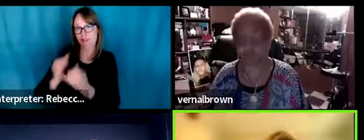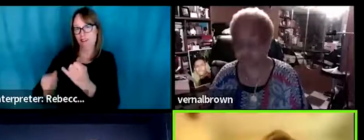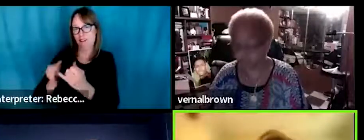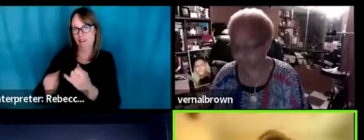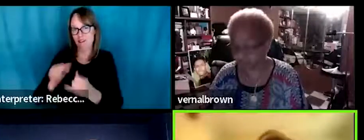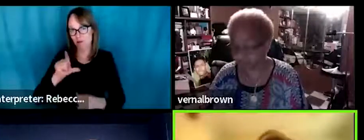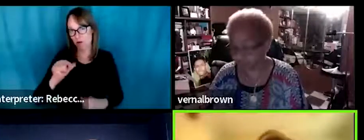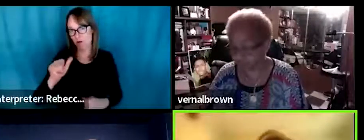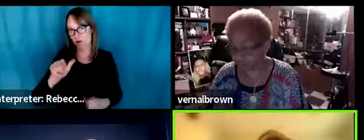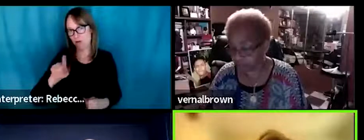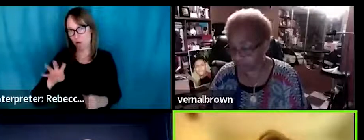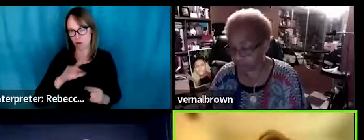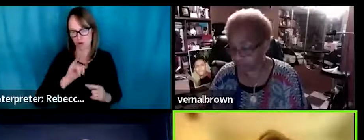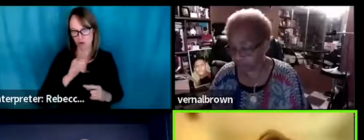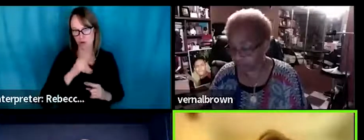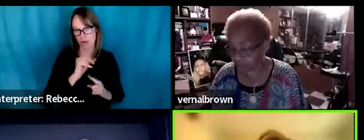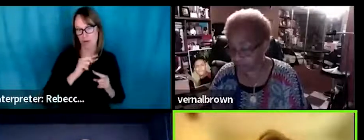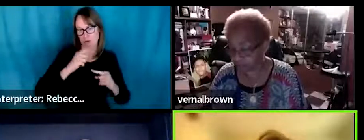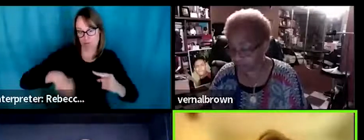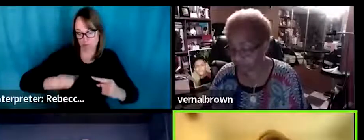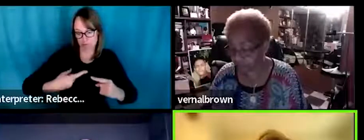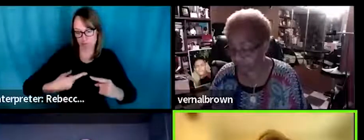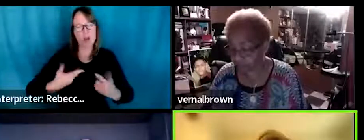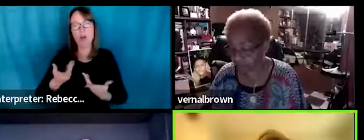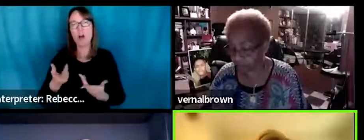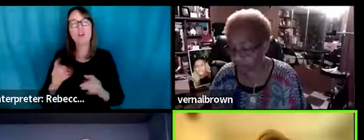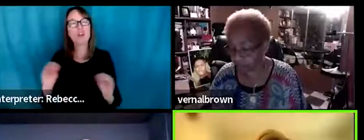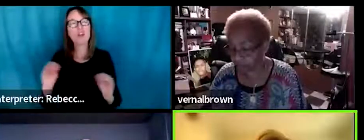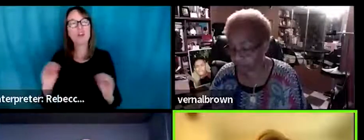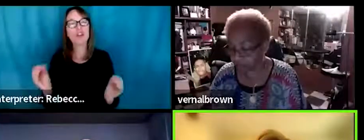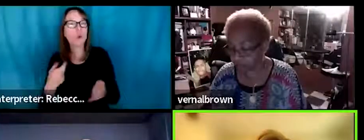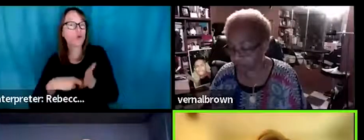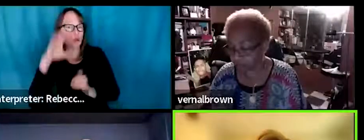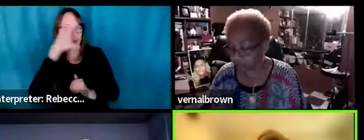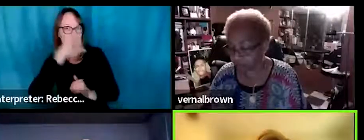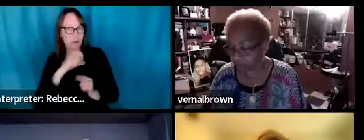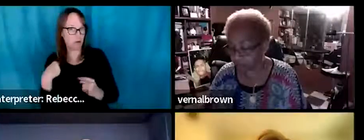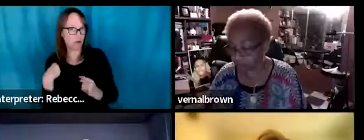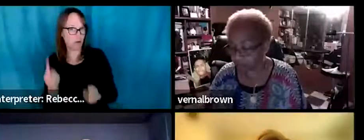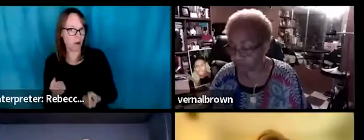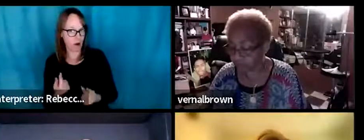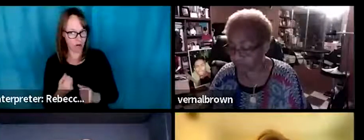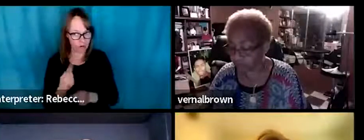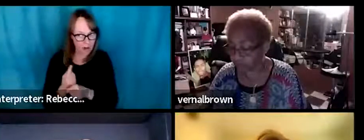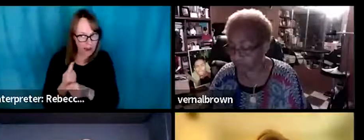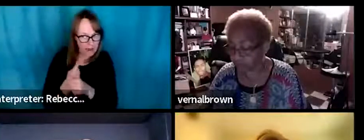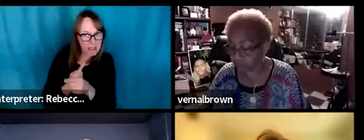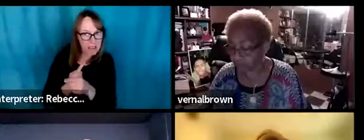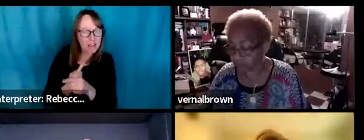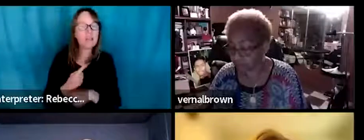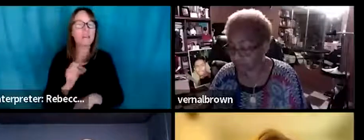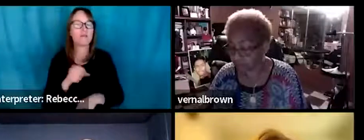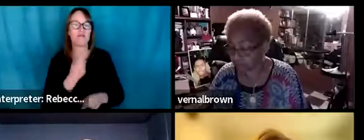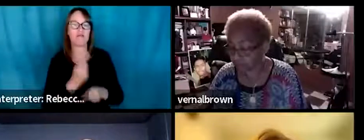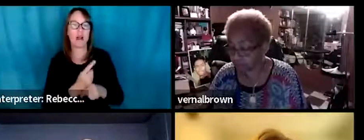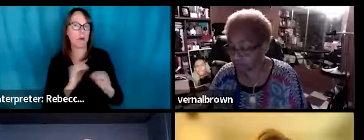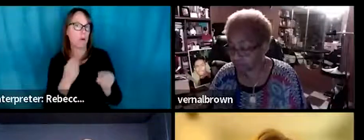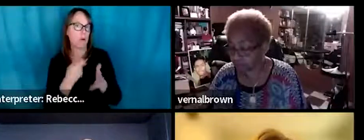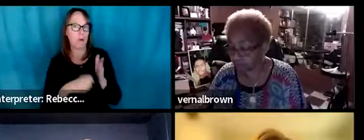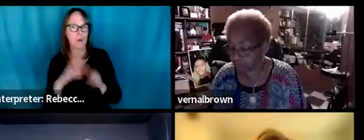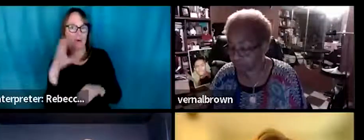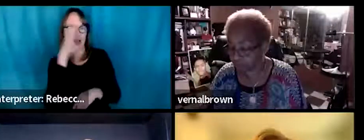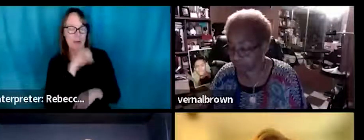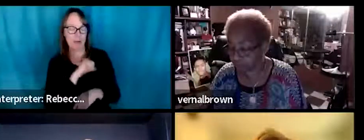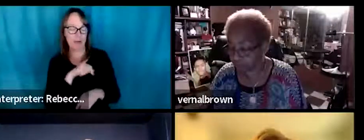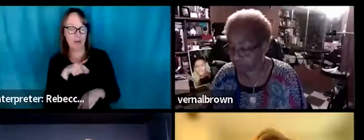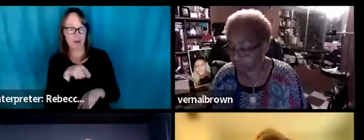2024. There is no estimate of a cost for that in this, am I correct? There is not. So the exhibit that you have is for the first 18